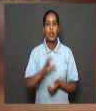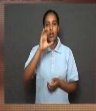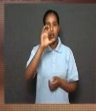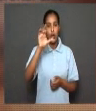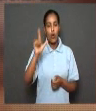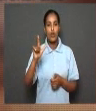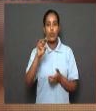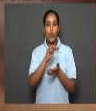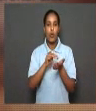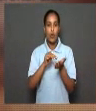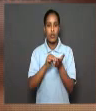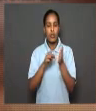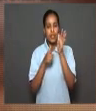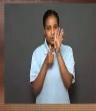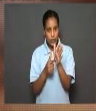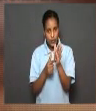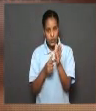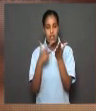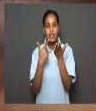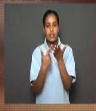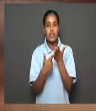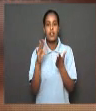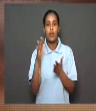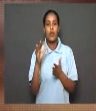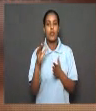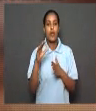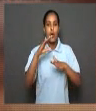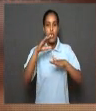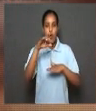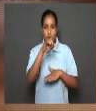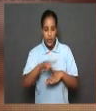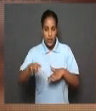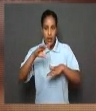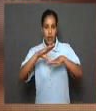Chlorine molecules display this type of orbital overlap.